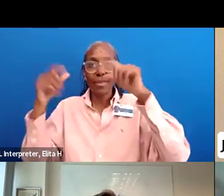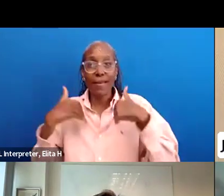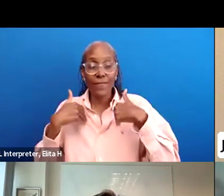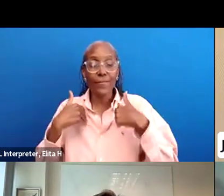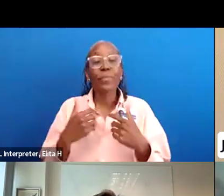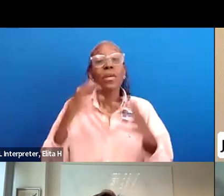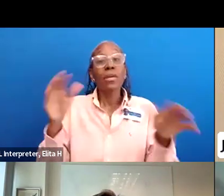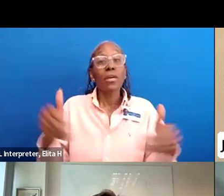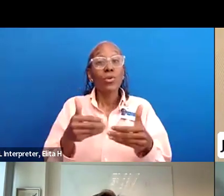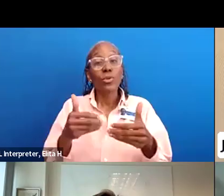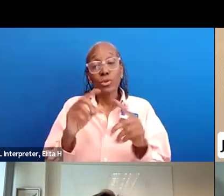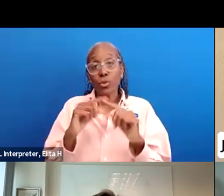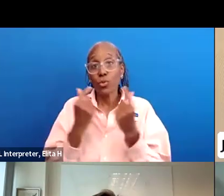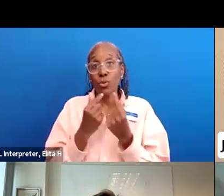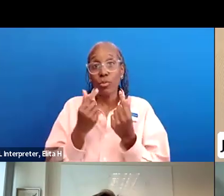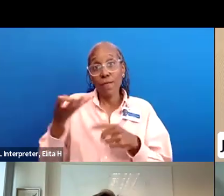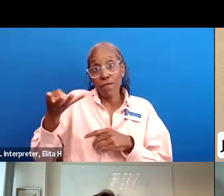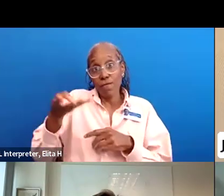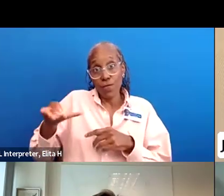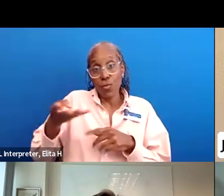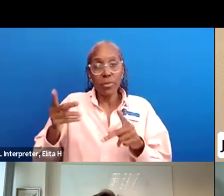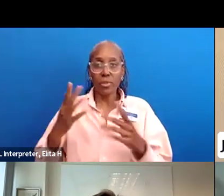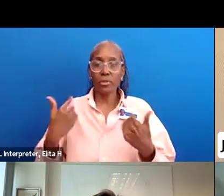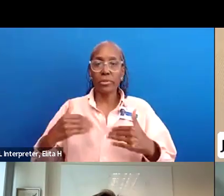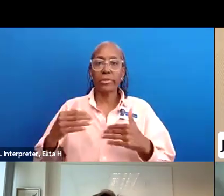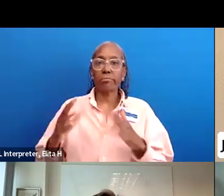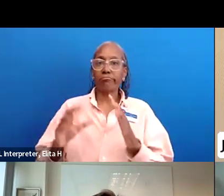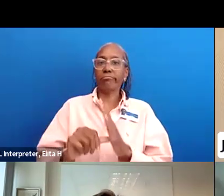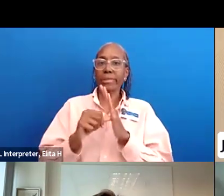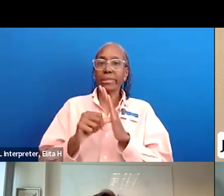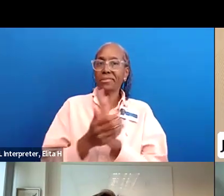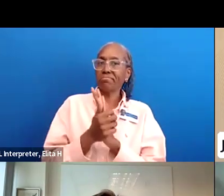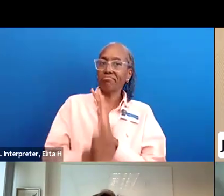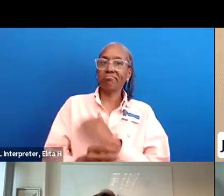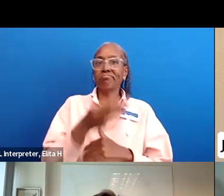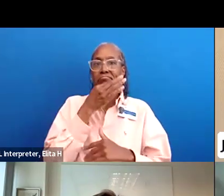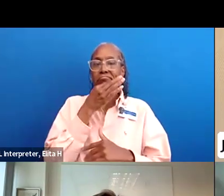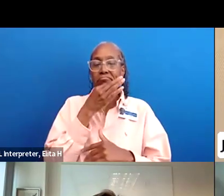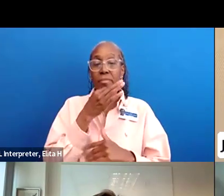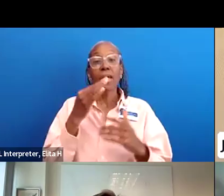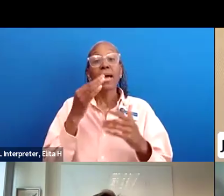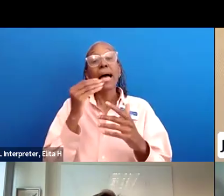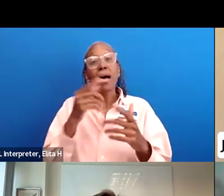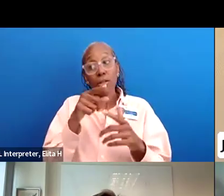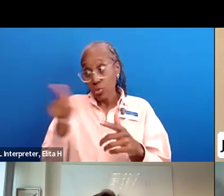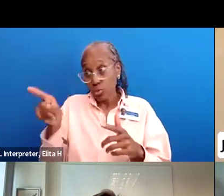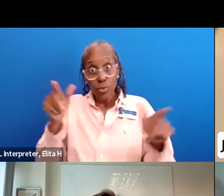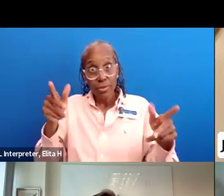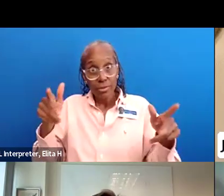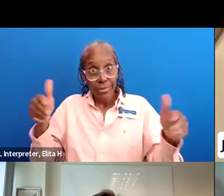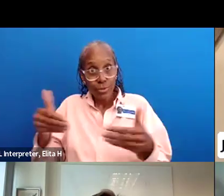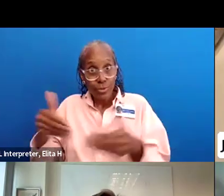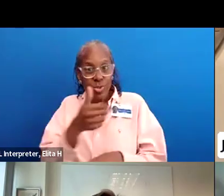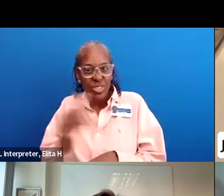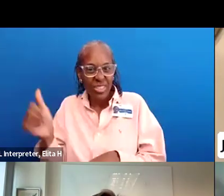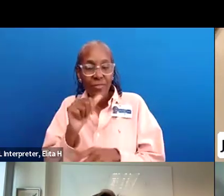like to introduce this group of four today, which is a very impressive panel that we have today. And I'll let you guys introduce yourselves. So